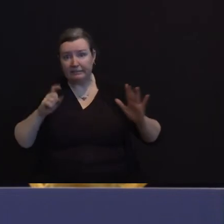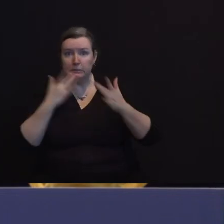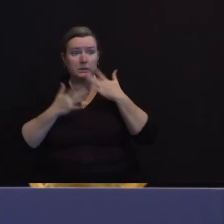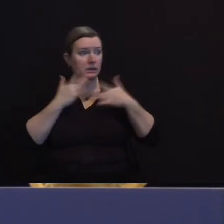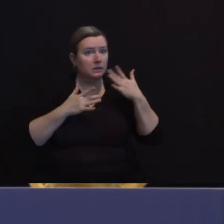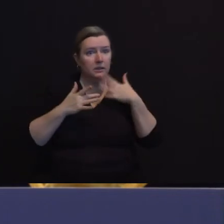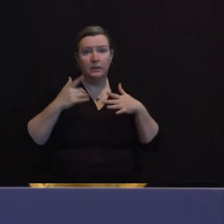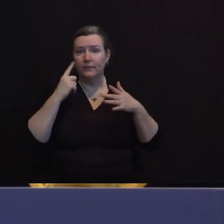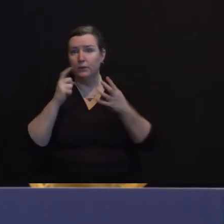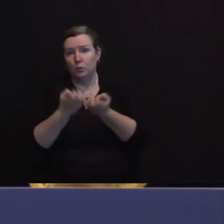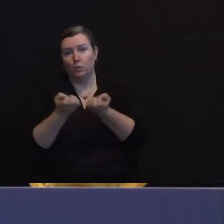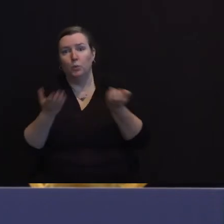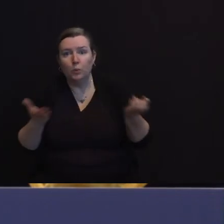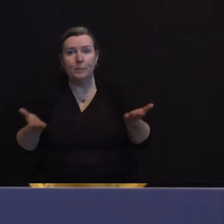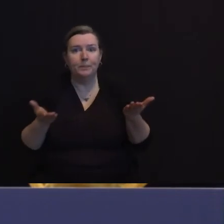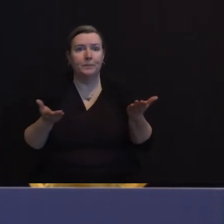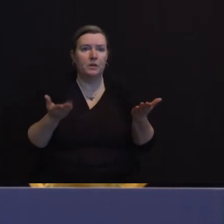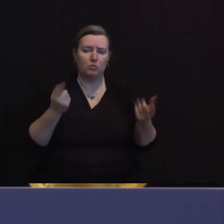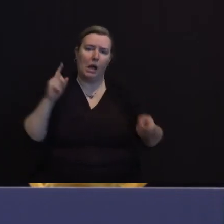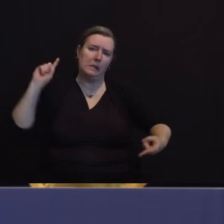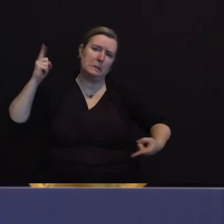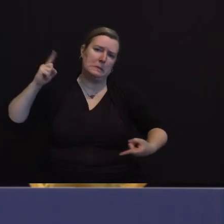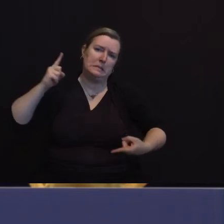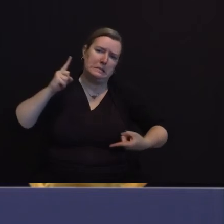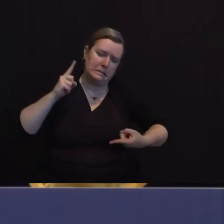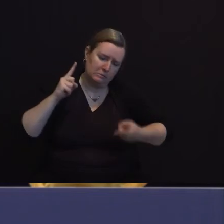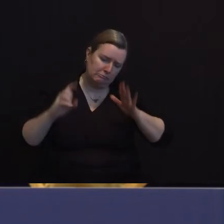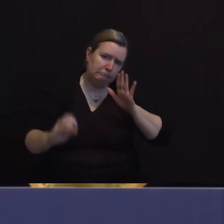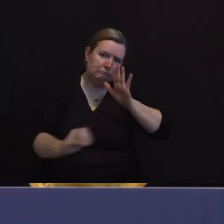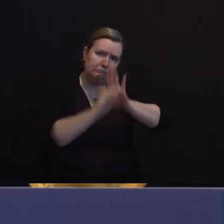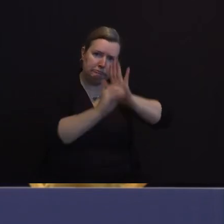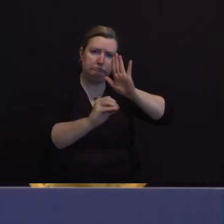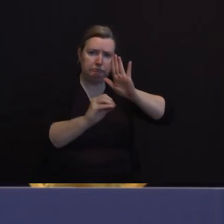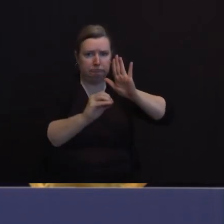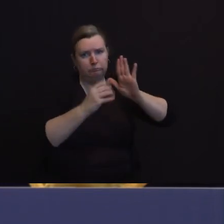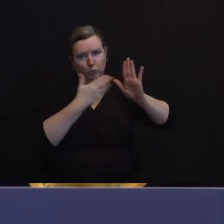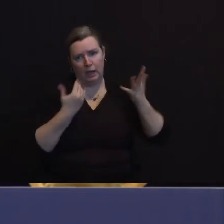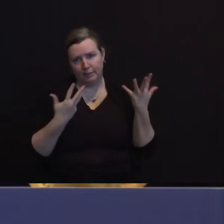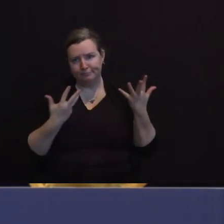gap as well as any American state, but it hasn't been overnight.